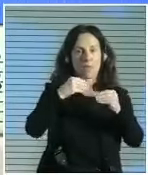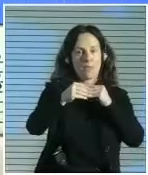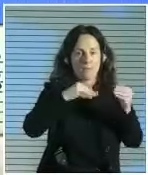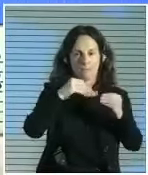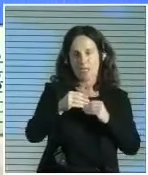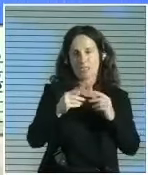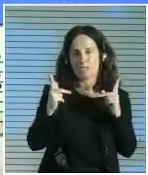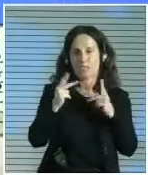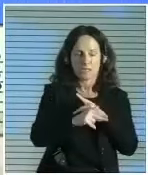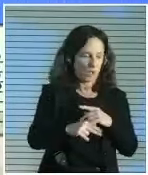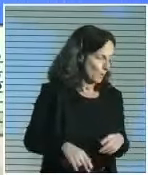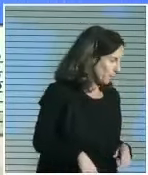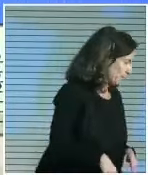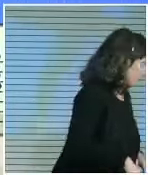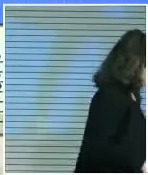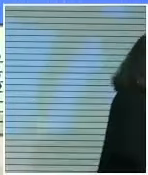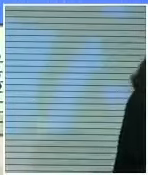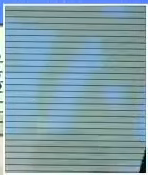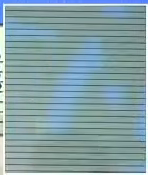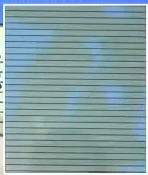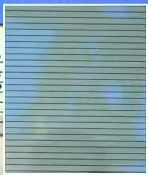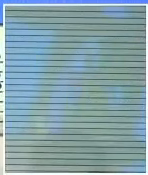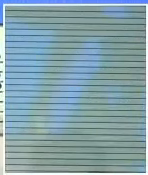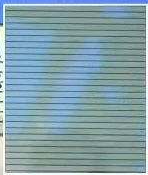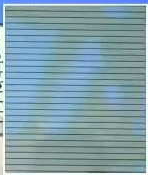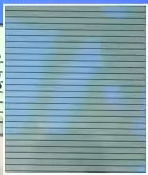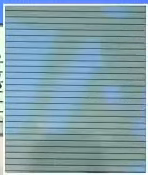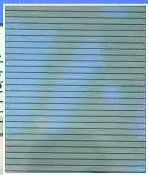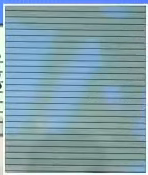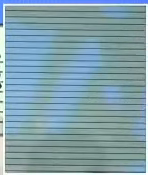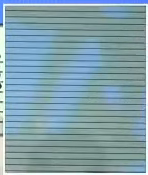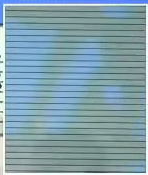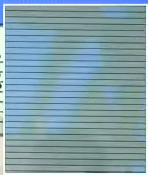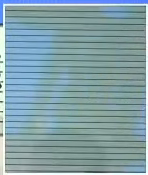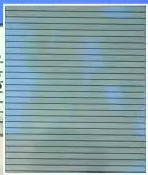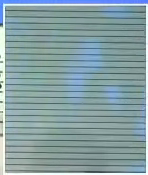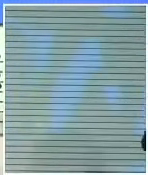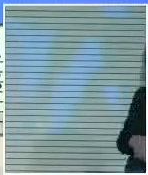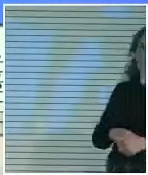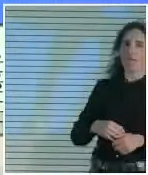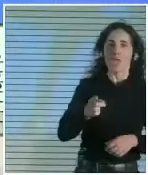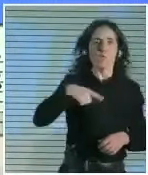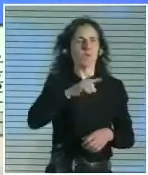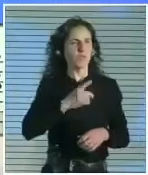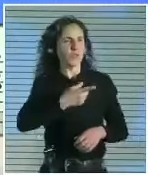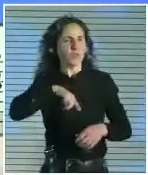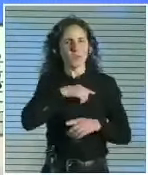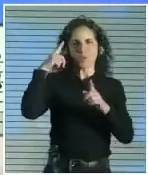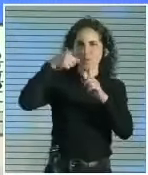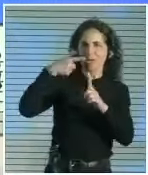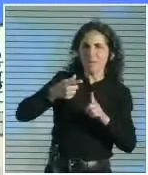checklists, the standards that we have, and just join this wonderful global movement of the Global Tourism Plastic Initiative that's being